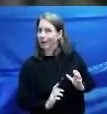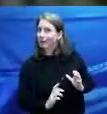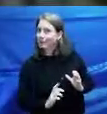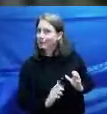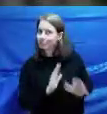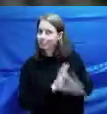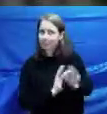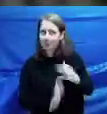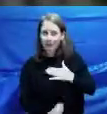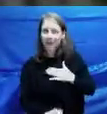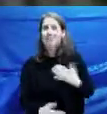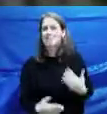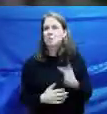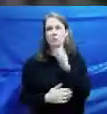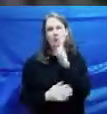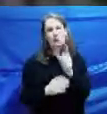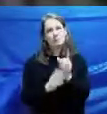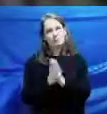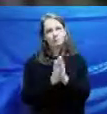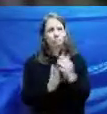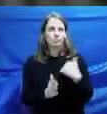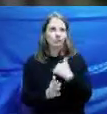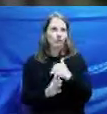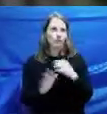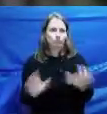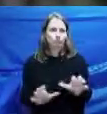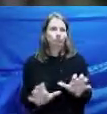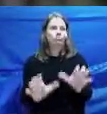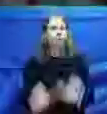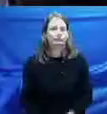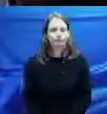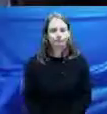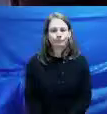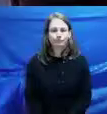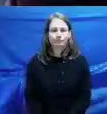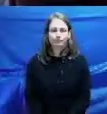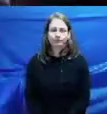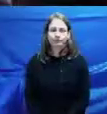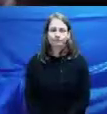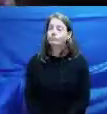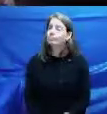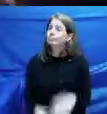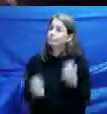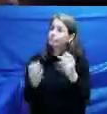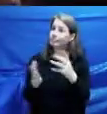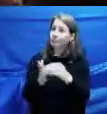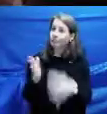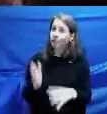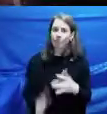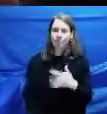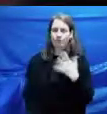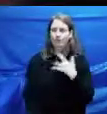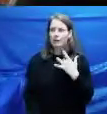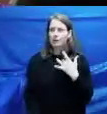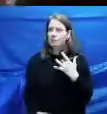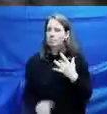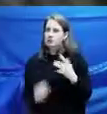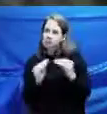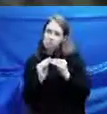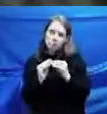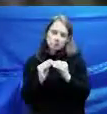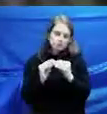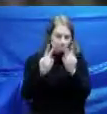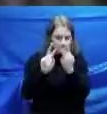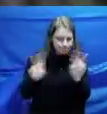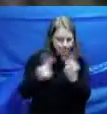they're doing in a classroom has an audience outside the classroom, it really helps them deepen their thinking on it. I think that